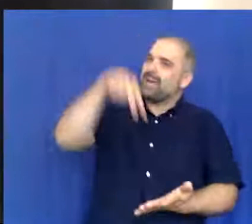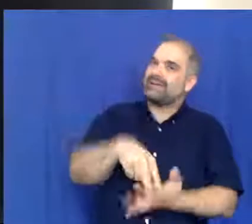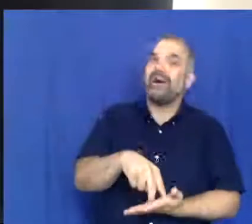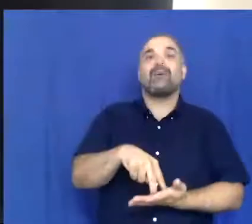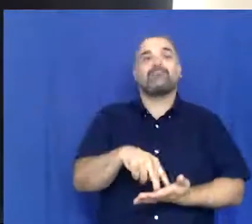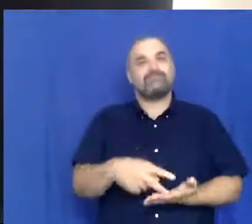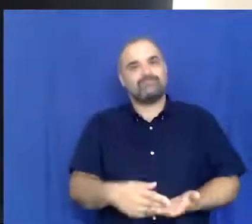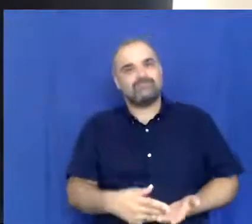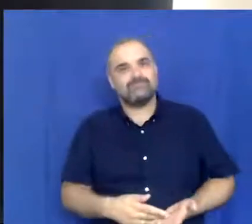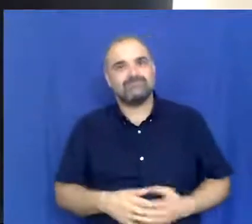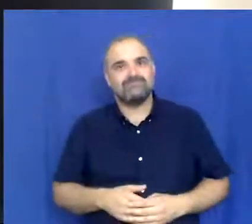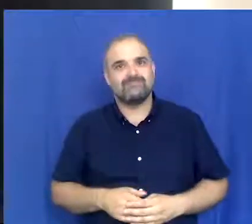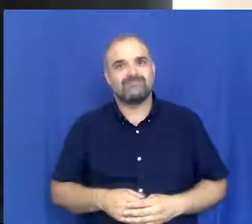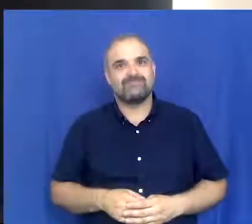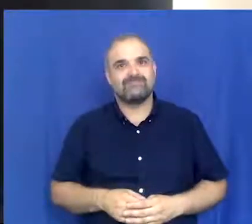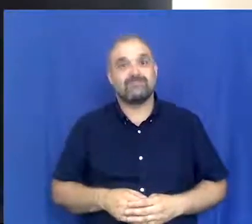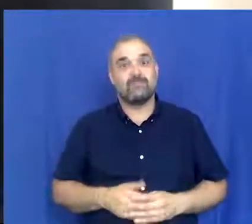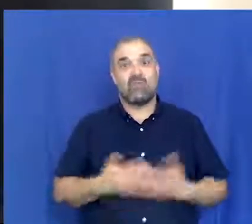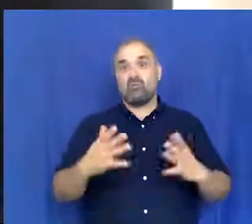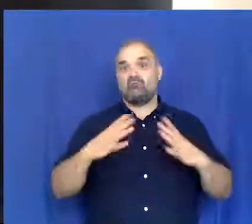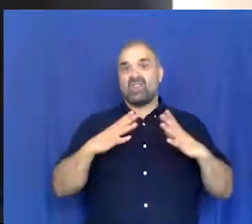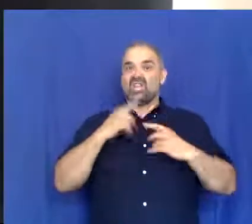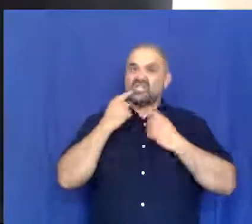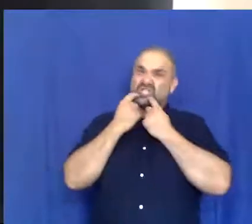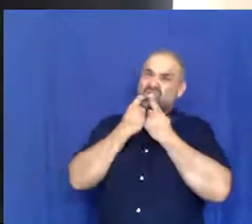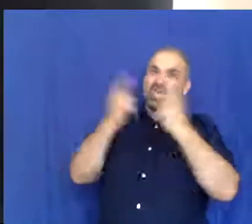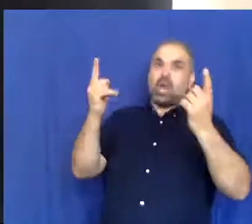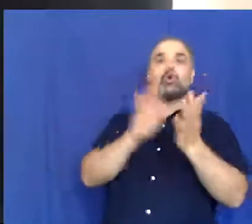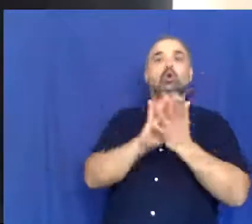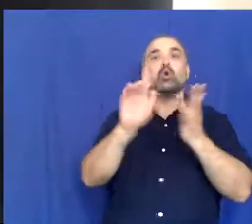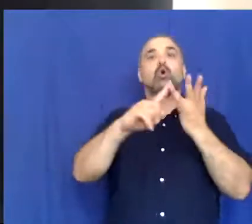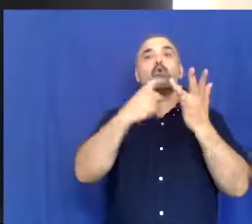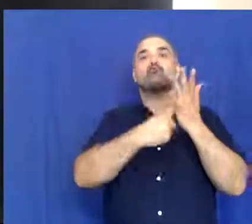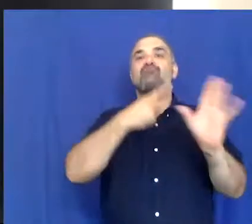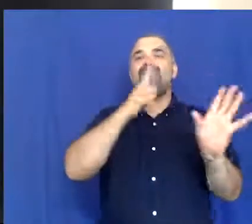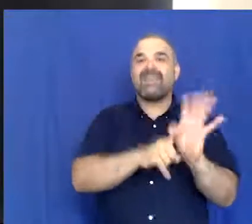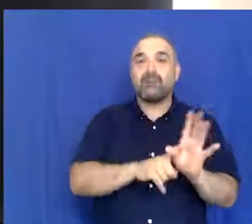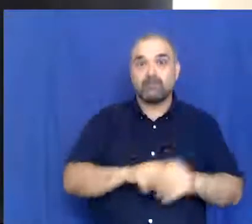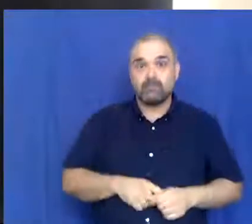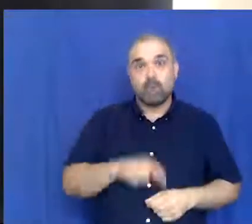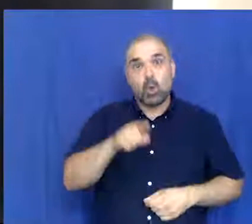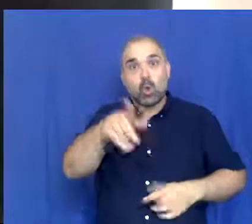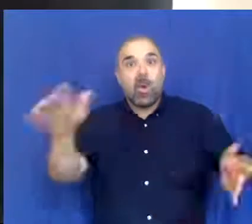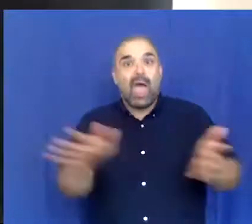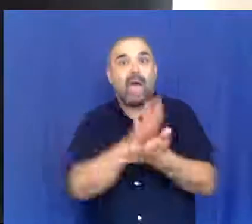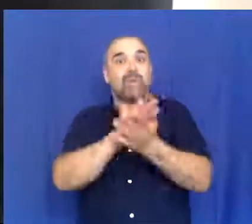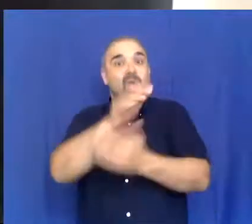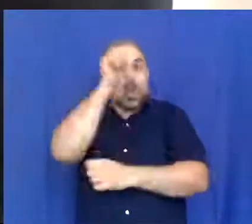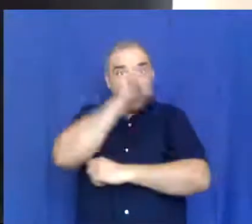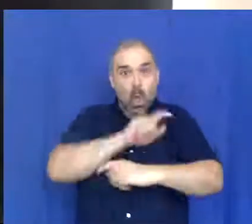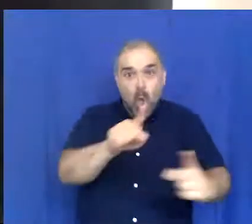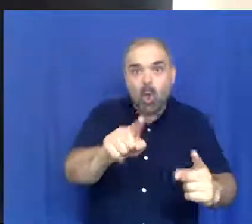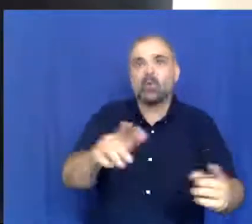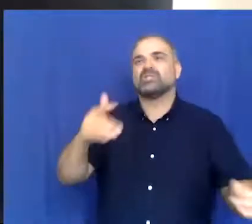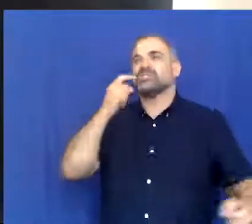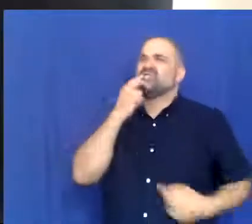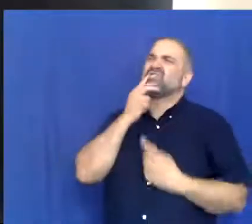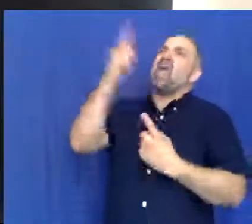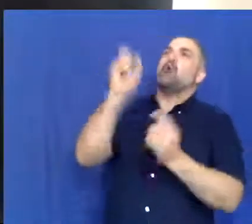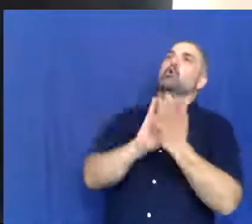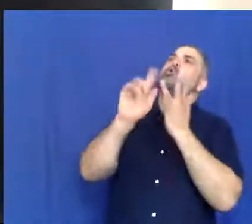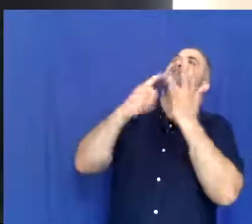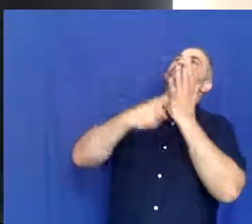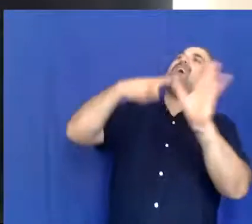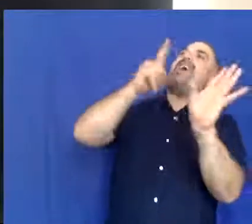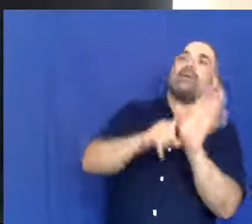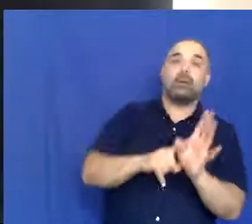happy and you know it, jump up and down. Now get ready to shout hooray. If you're happy and you know it, shout